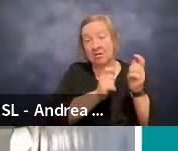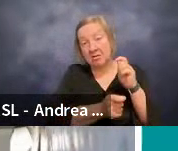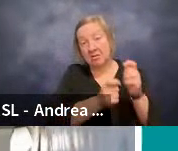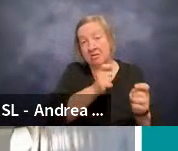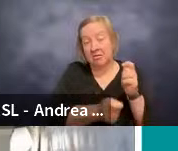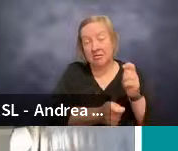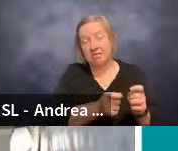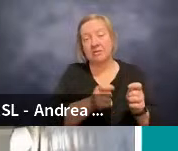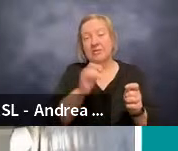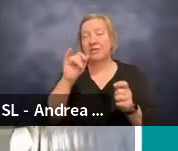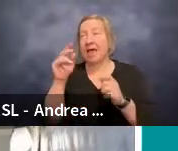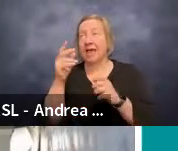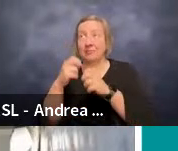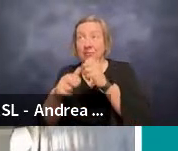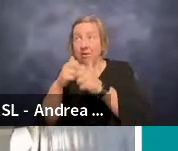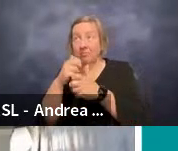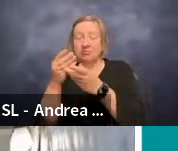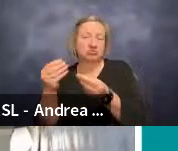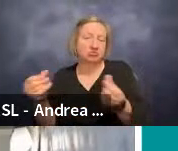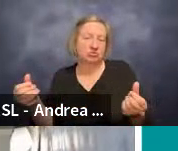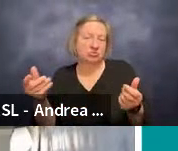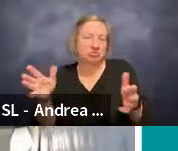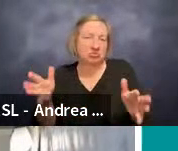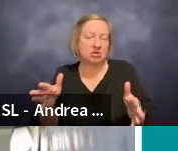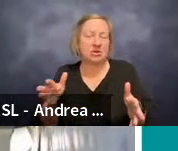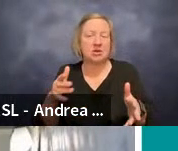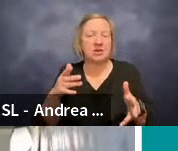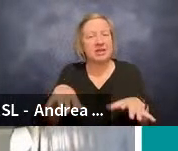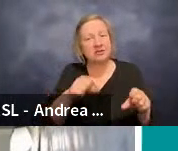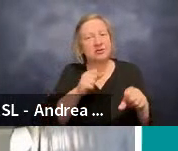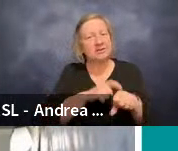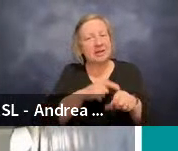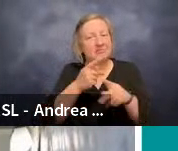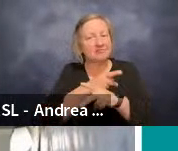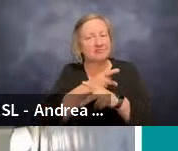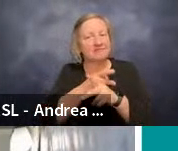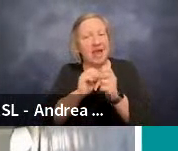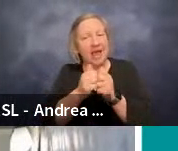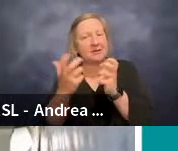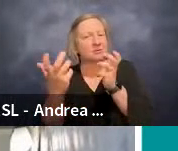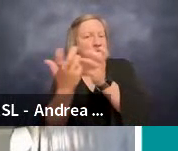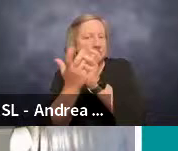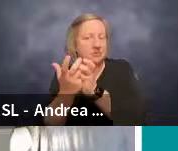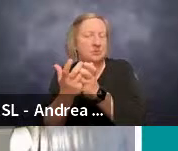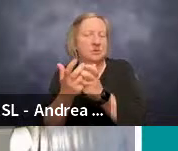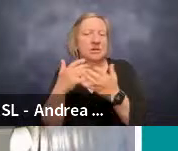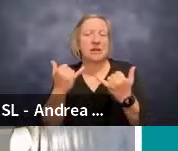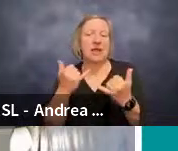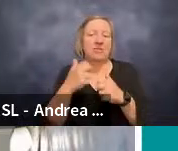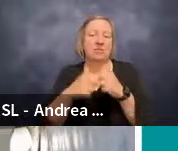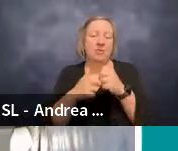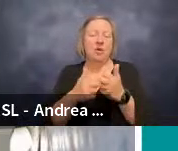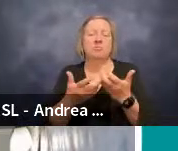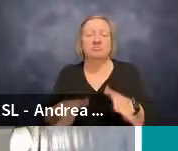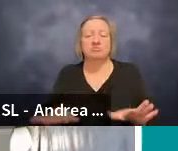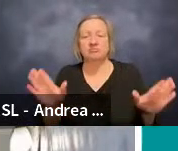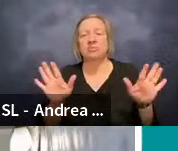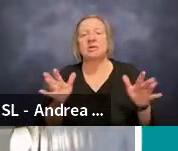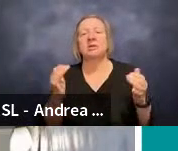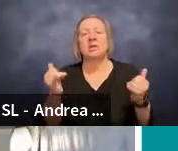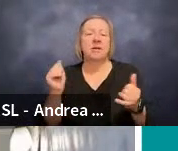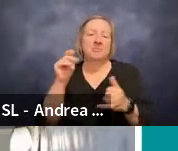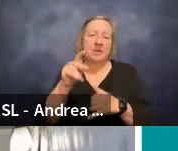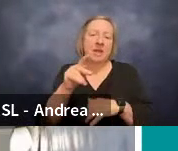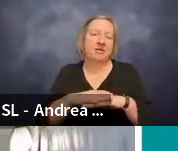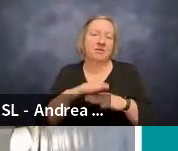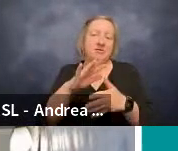that issue. It took us a while to get there, but that issue is behind us. And now we are back on